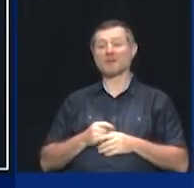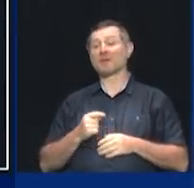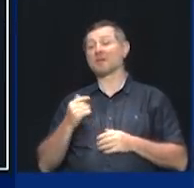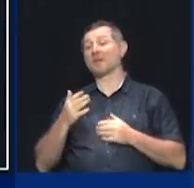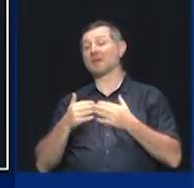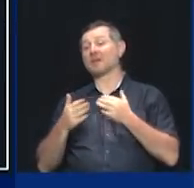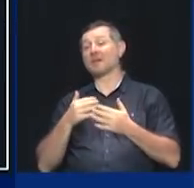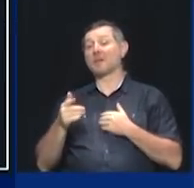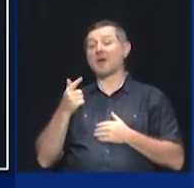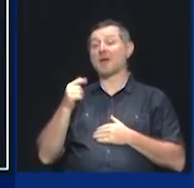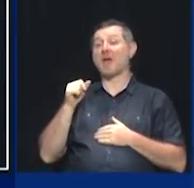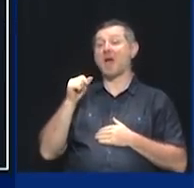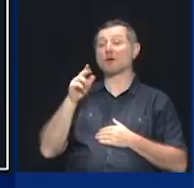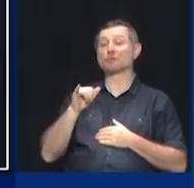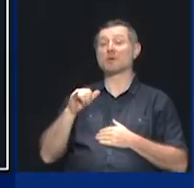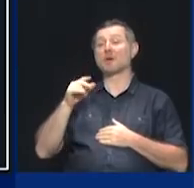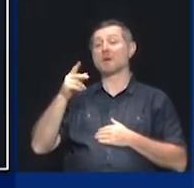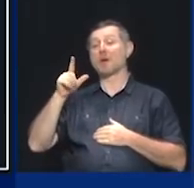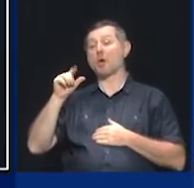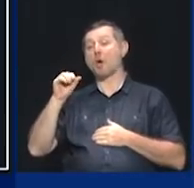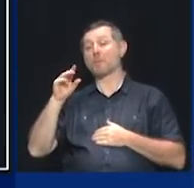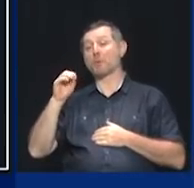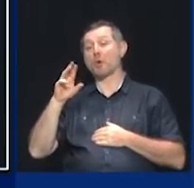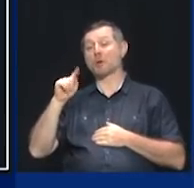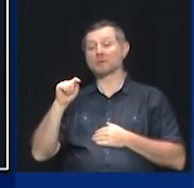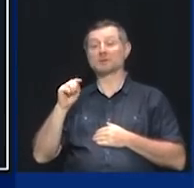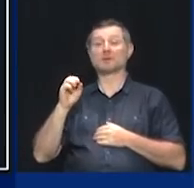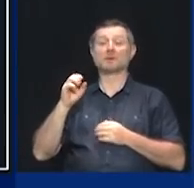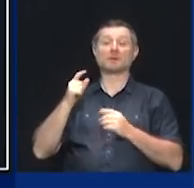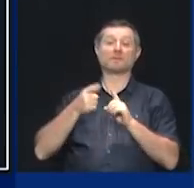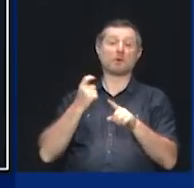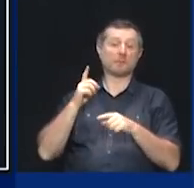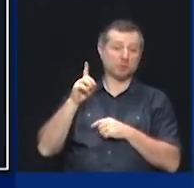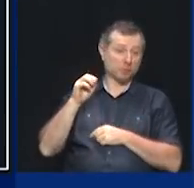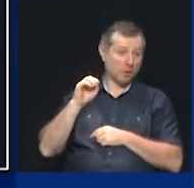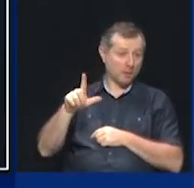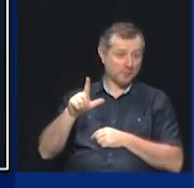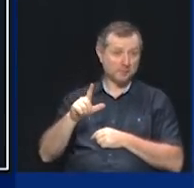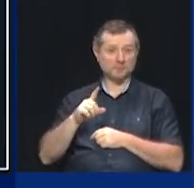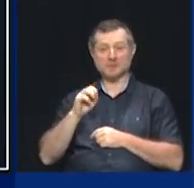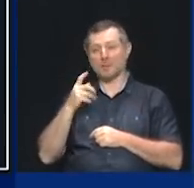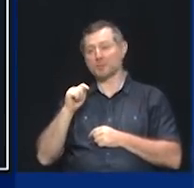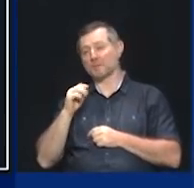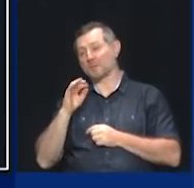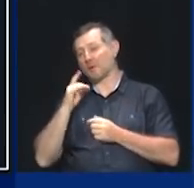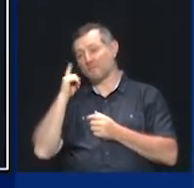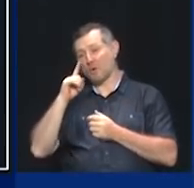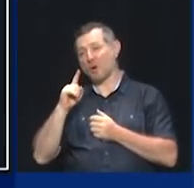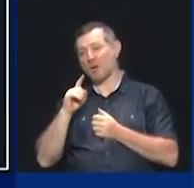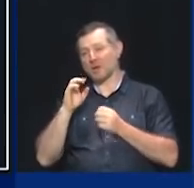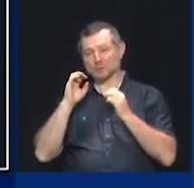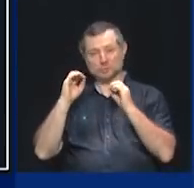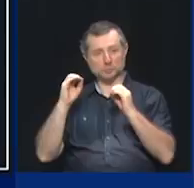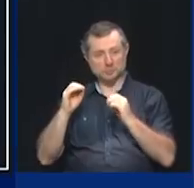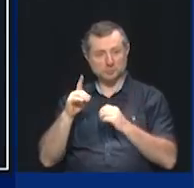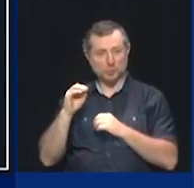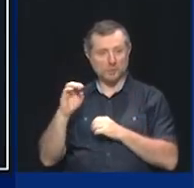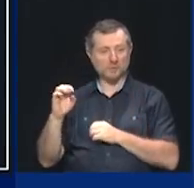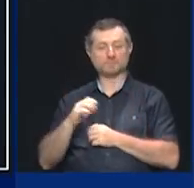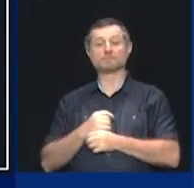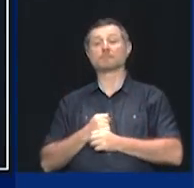from Organized Labor and the Consortium for Worker Education. We're going to hire young